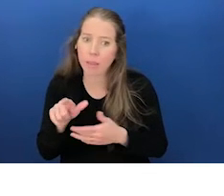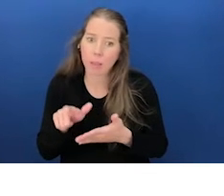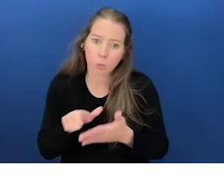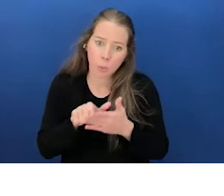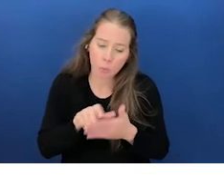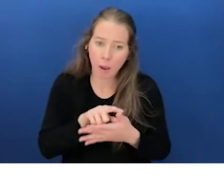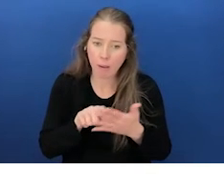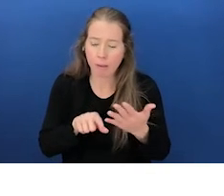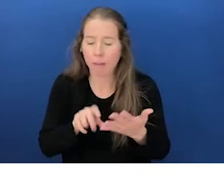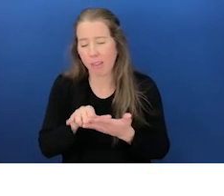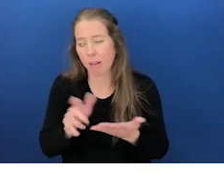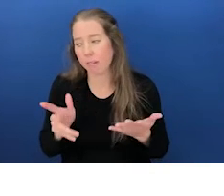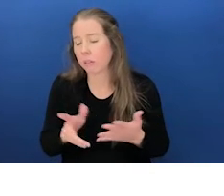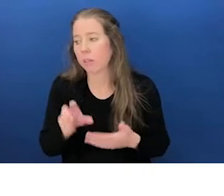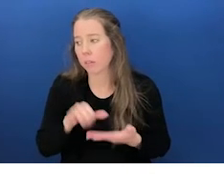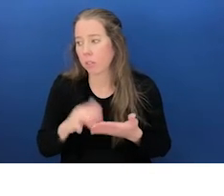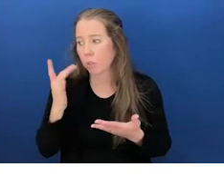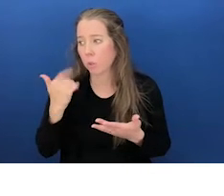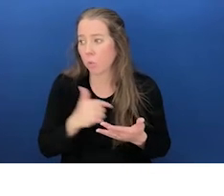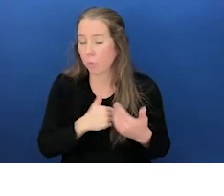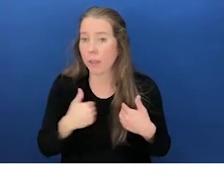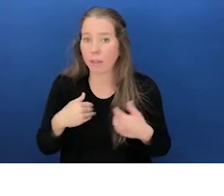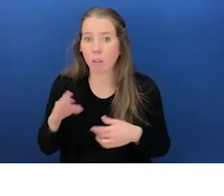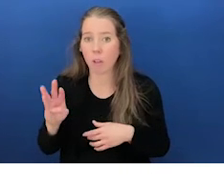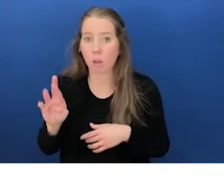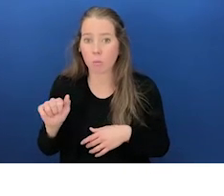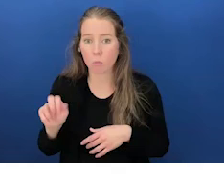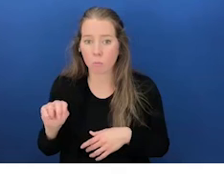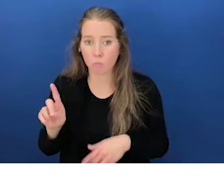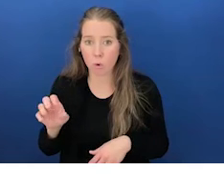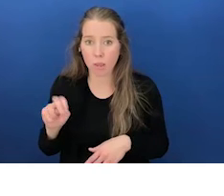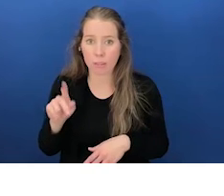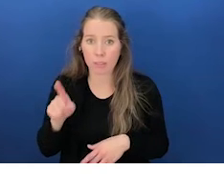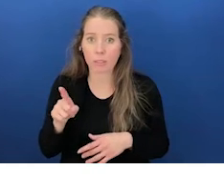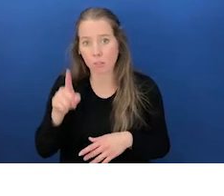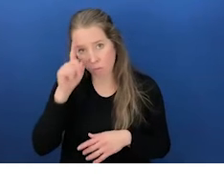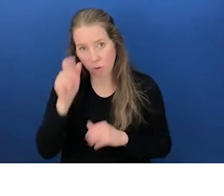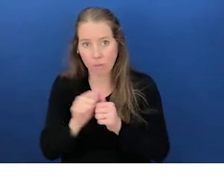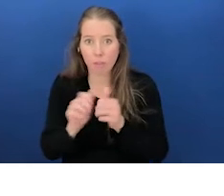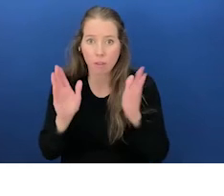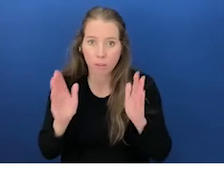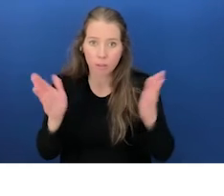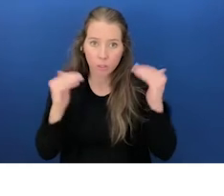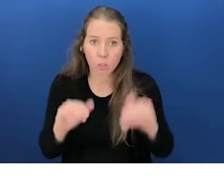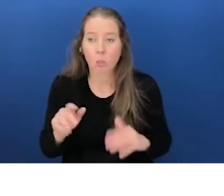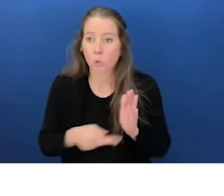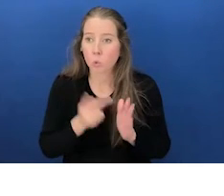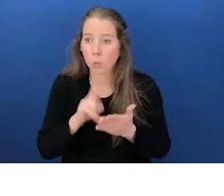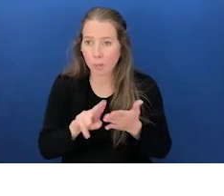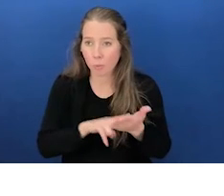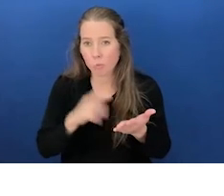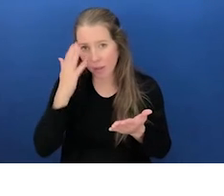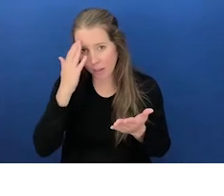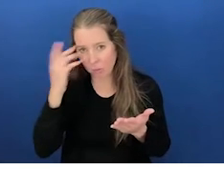requirements, things like that. So that's why we have Brandon, who's our counselor for athletics first. Then we have dual enrollment, early college. I know we had someone that talked